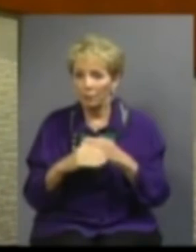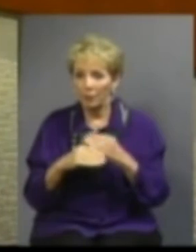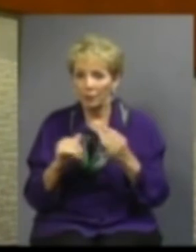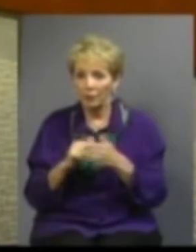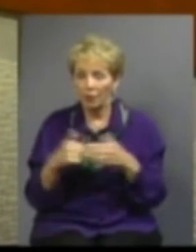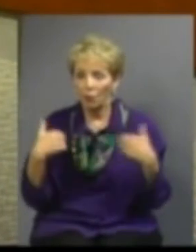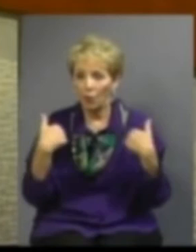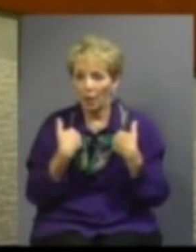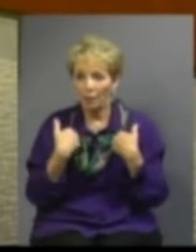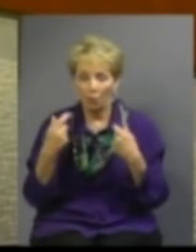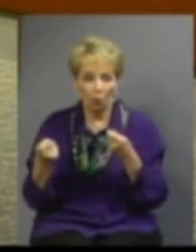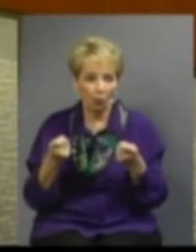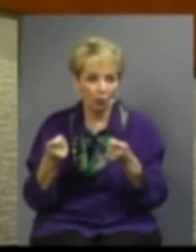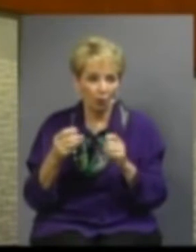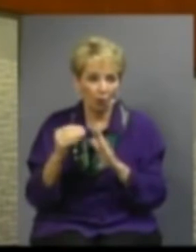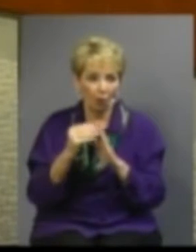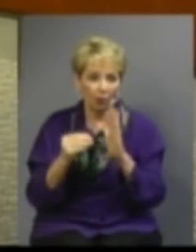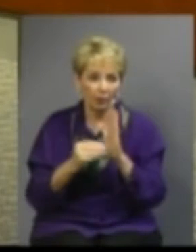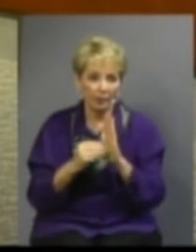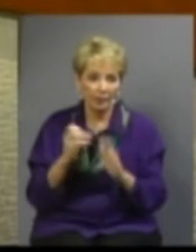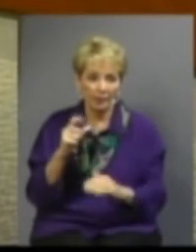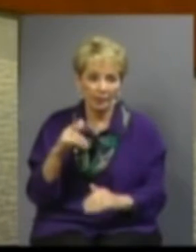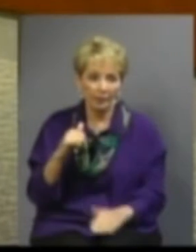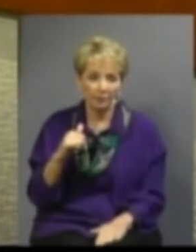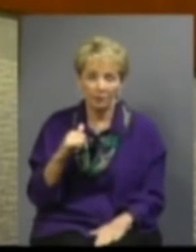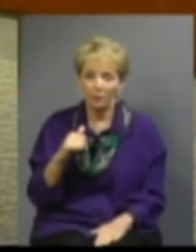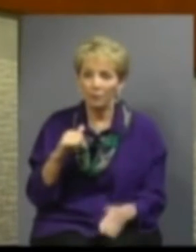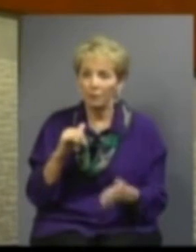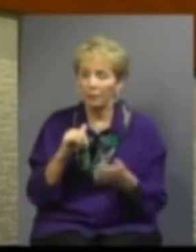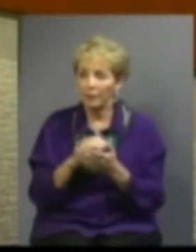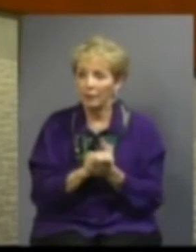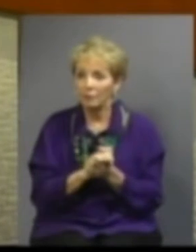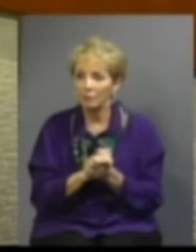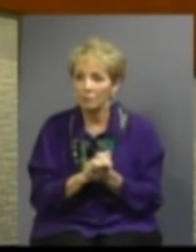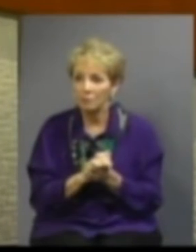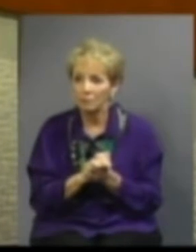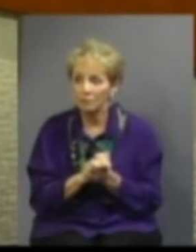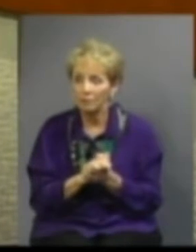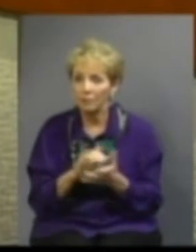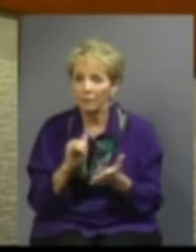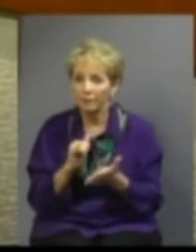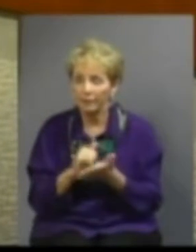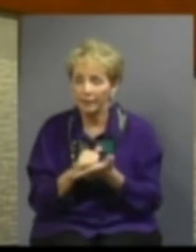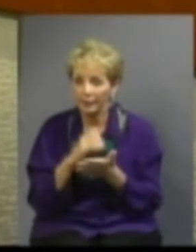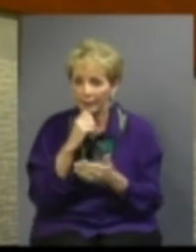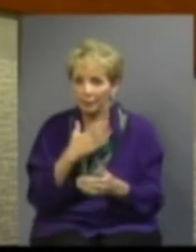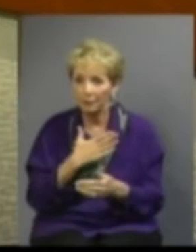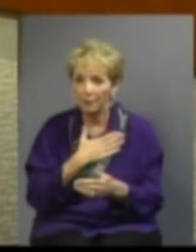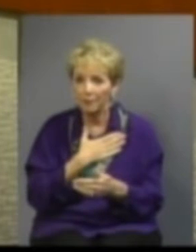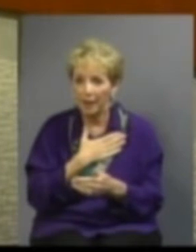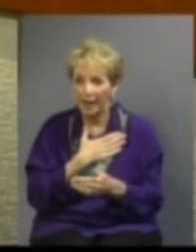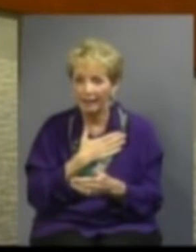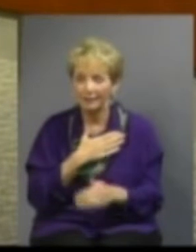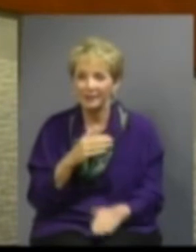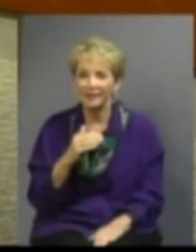animal control ordinance. Sally? I Or you? believe this is also Louis. Louis. This one's mine, Mr. Mayor.